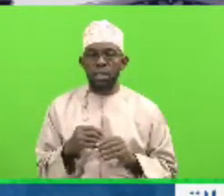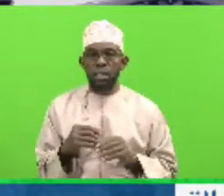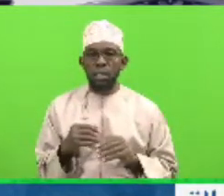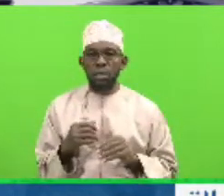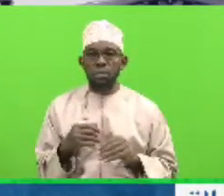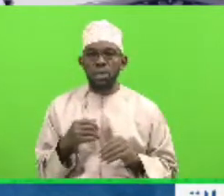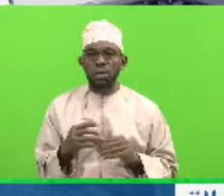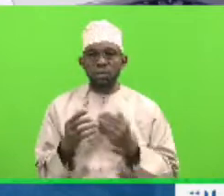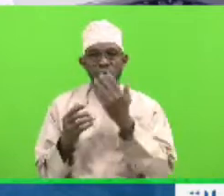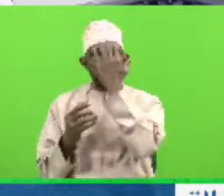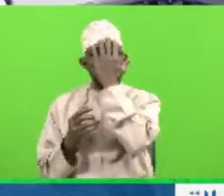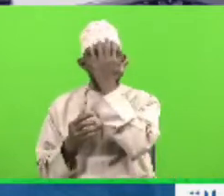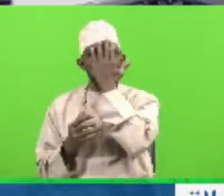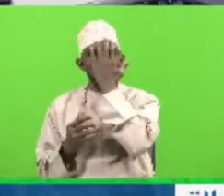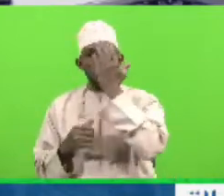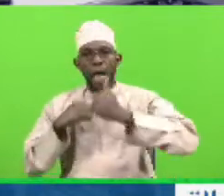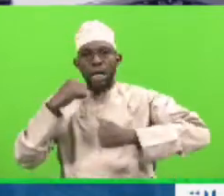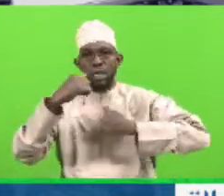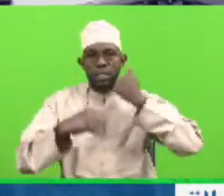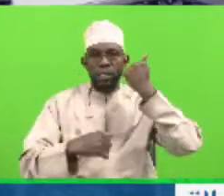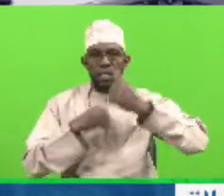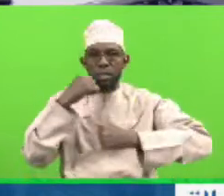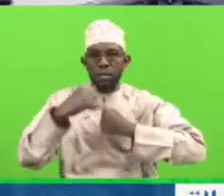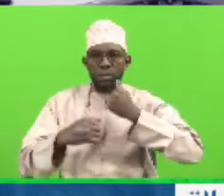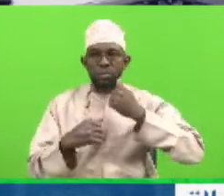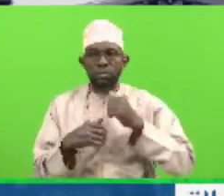Because of the shameful act.